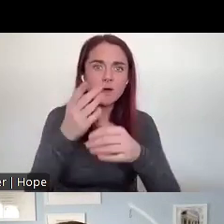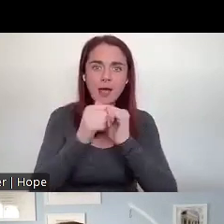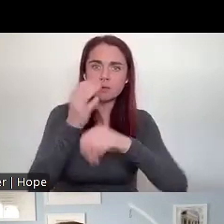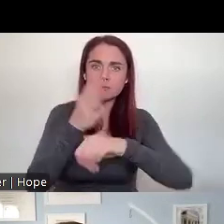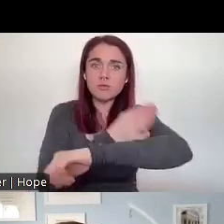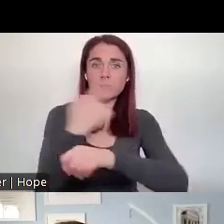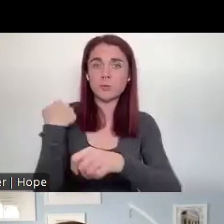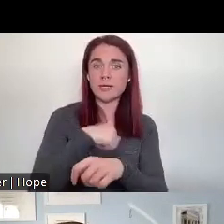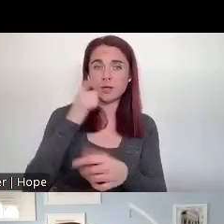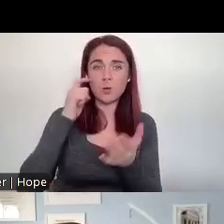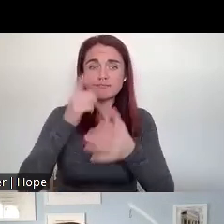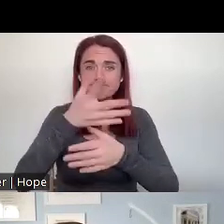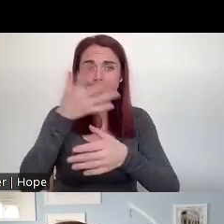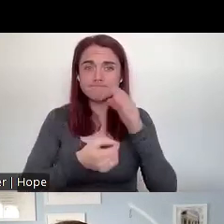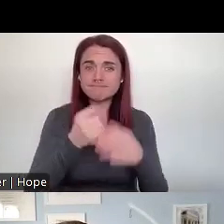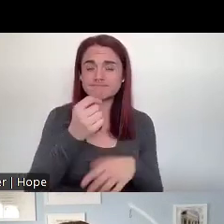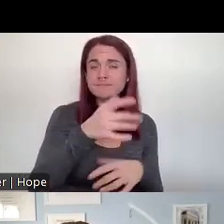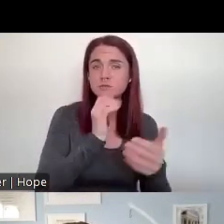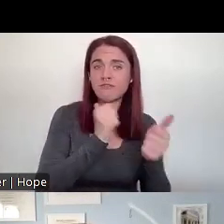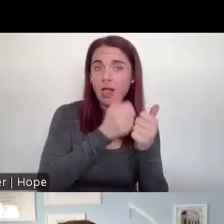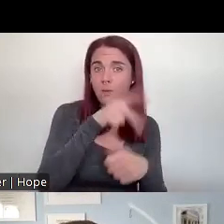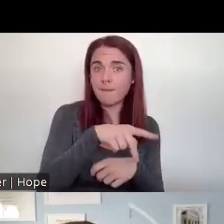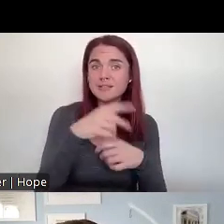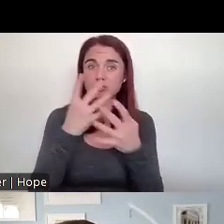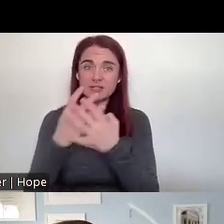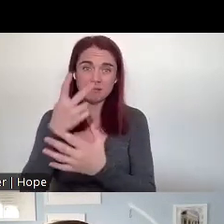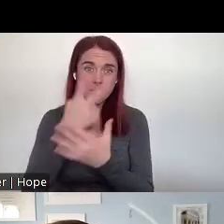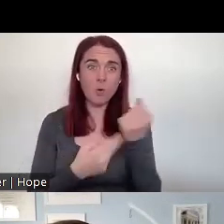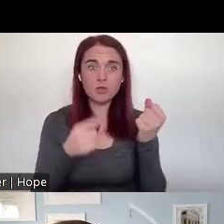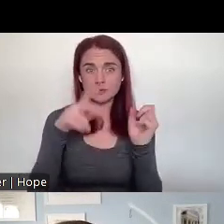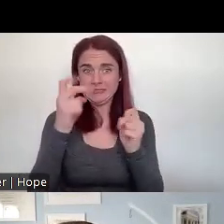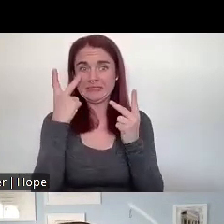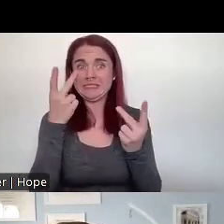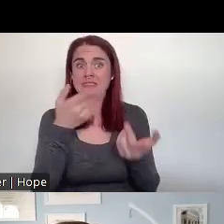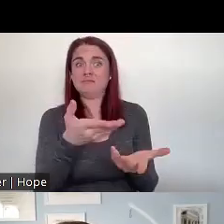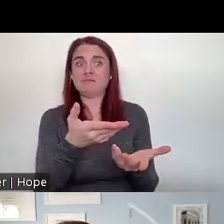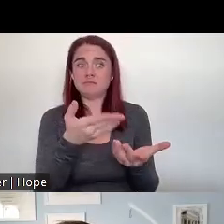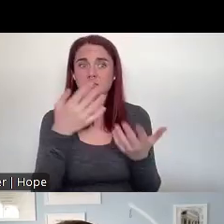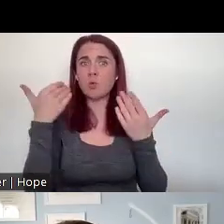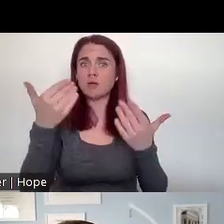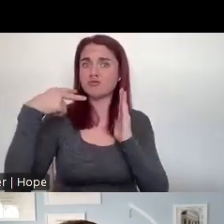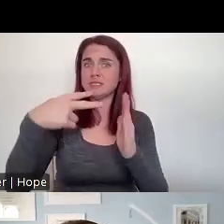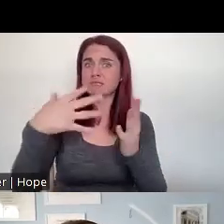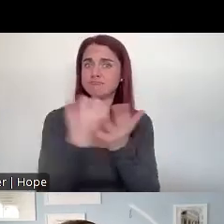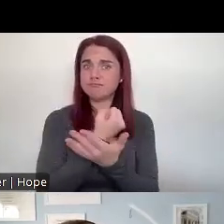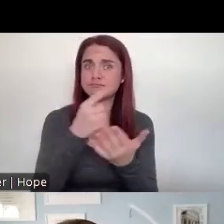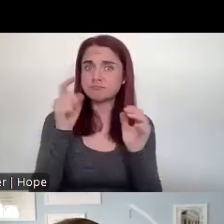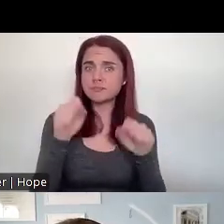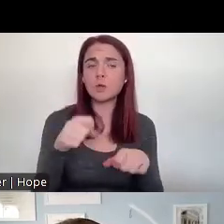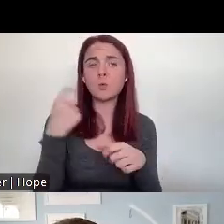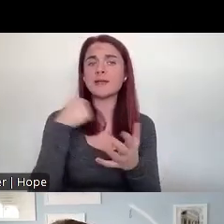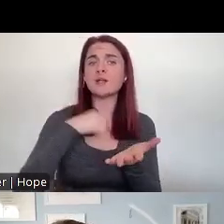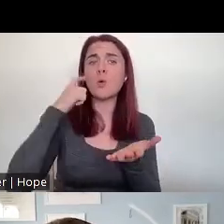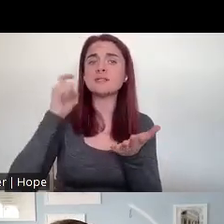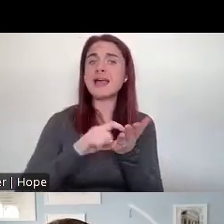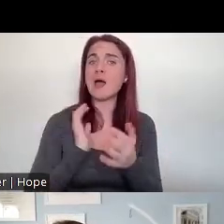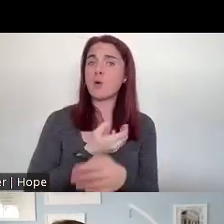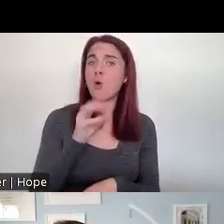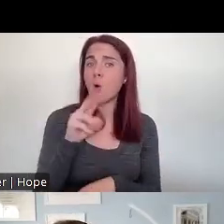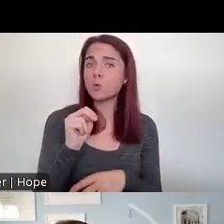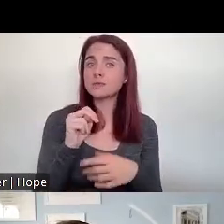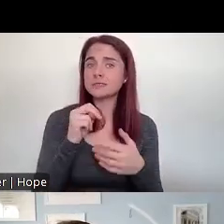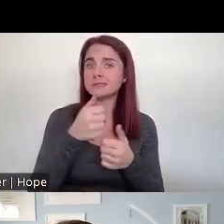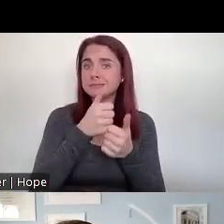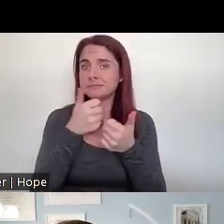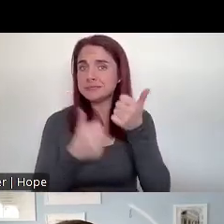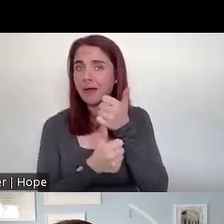in screening and follow-up listed here, briefly read them. So we noticed in our own sub-study